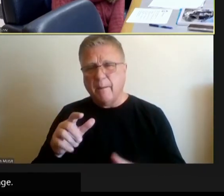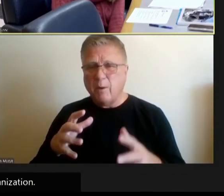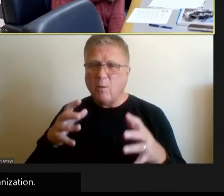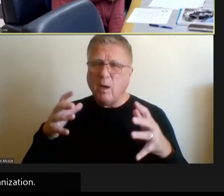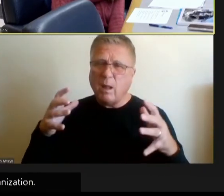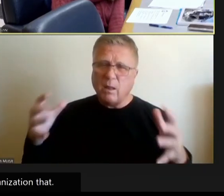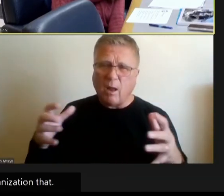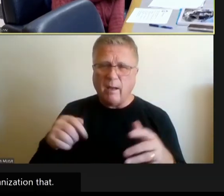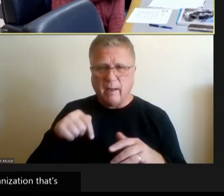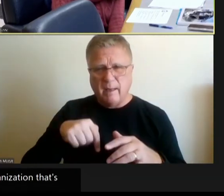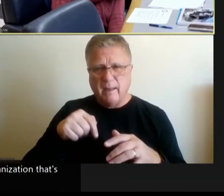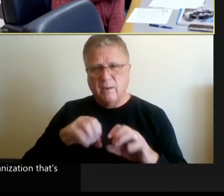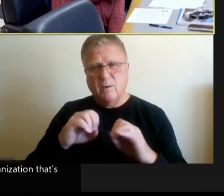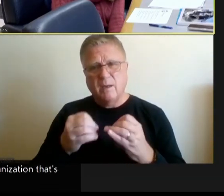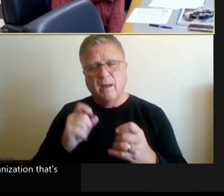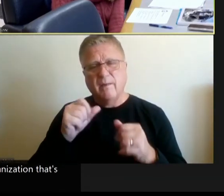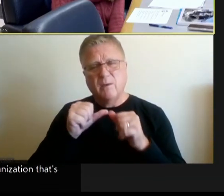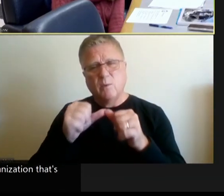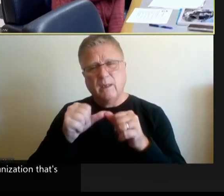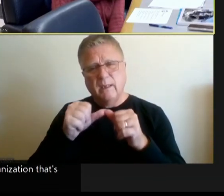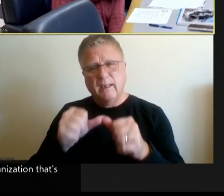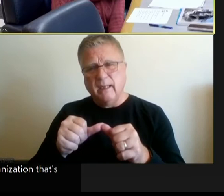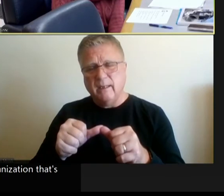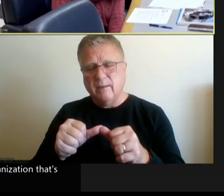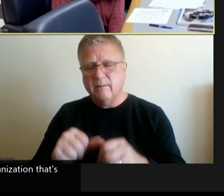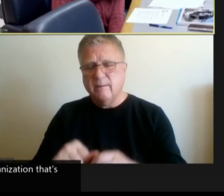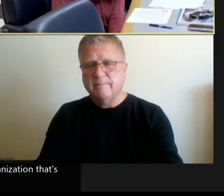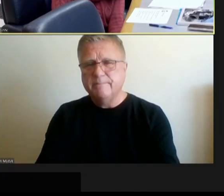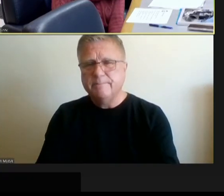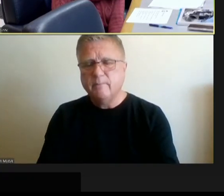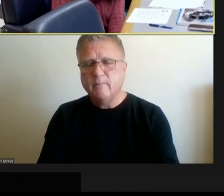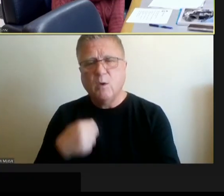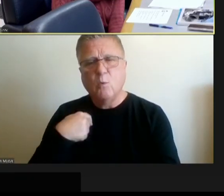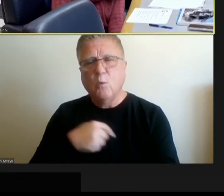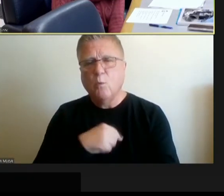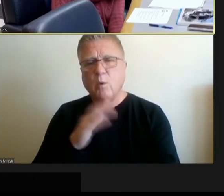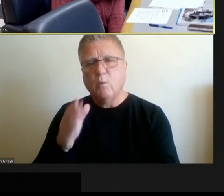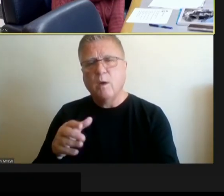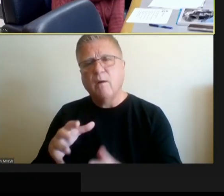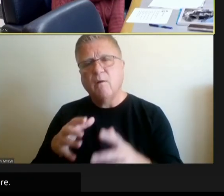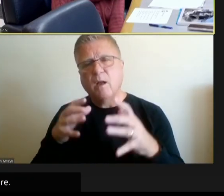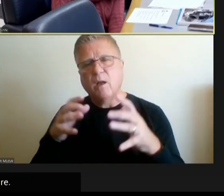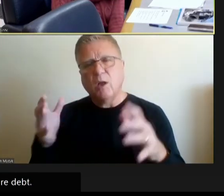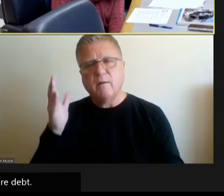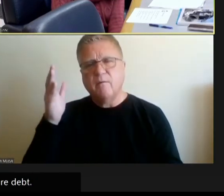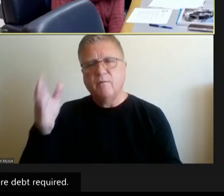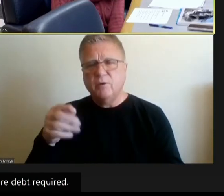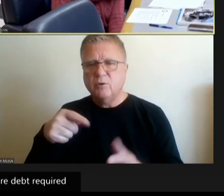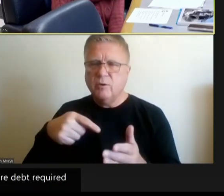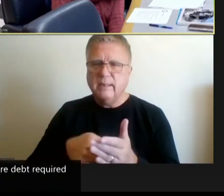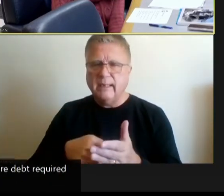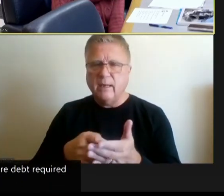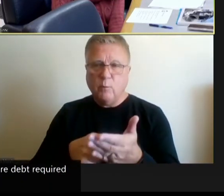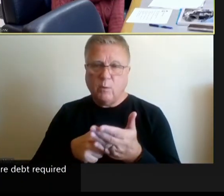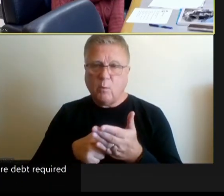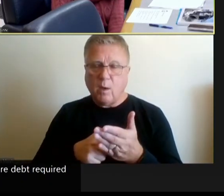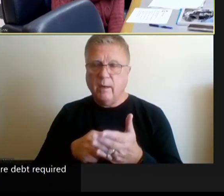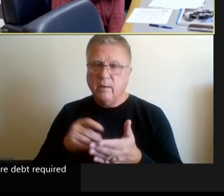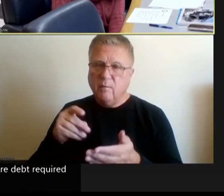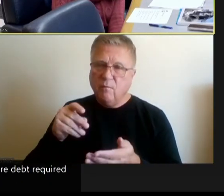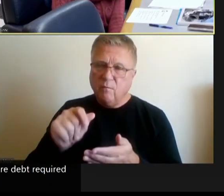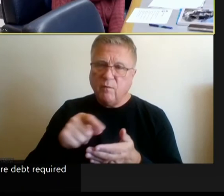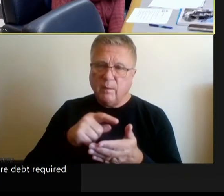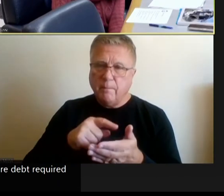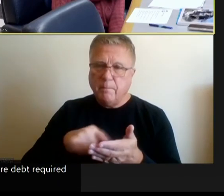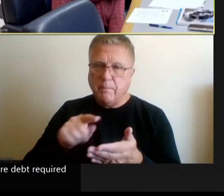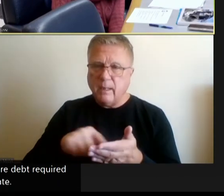organization. That's going to continue. We are going to have substantial future debt required to fund capital projects.